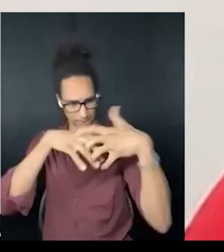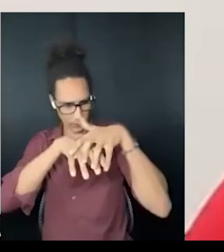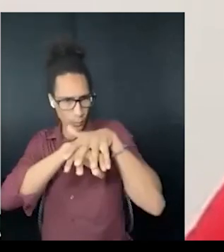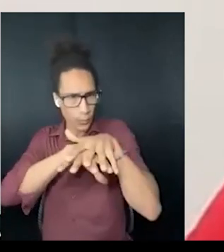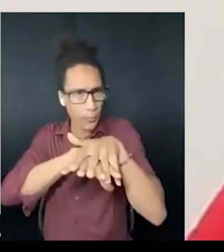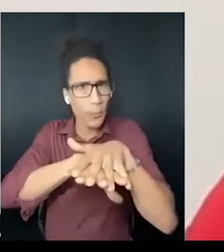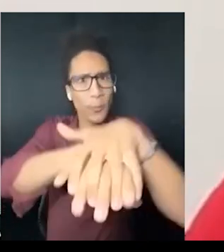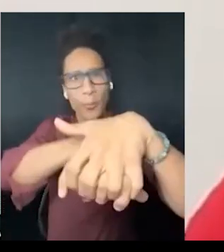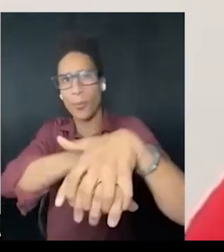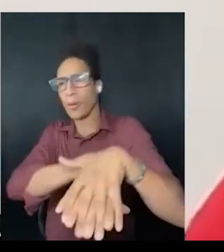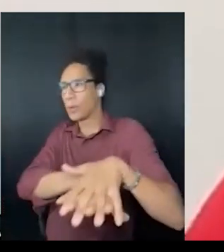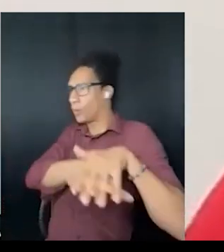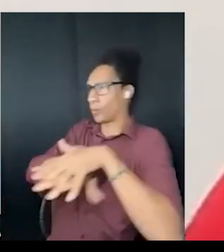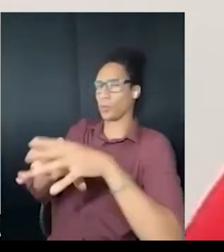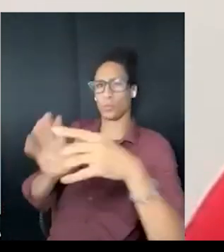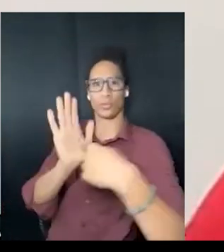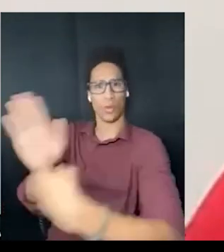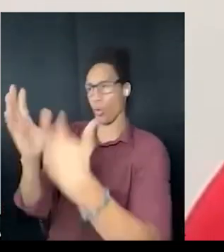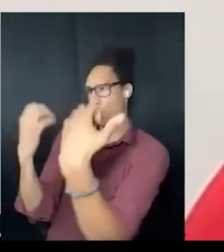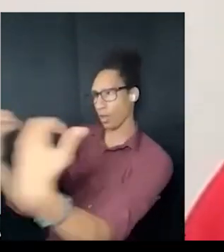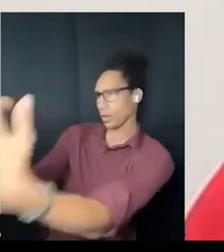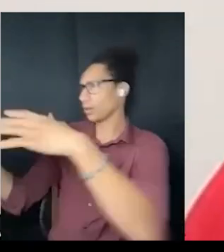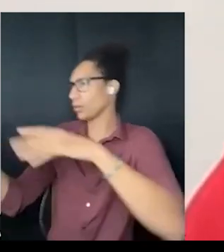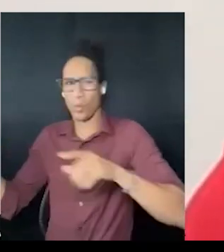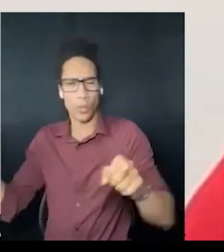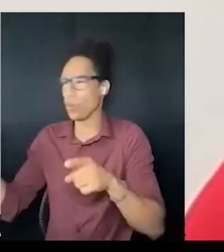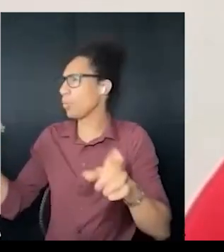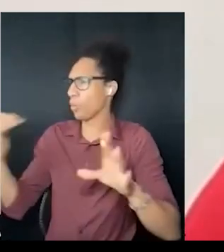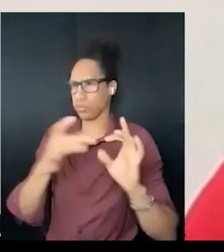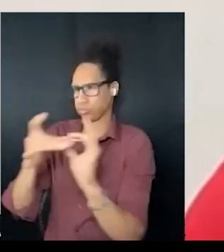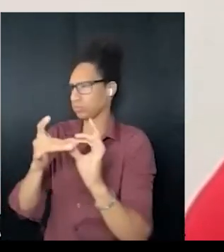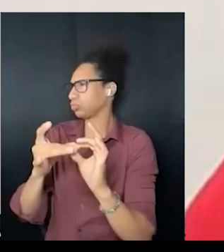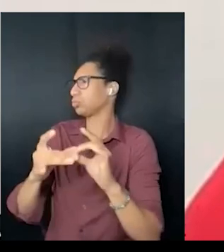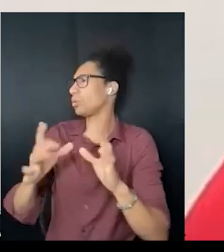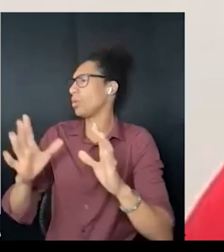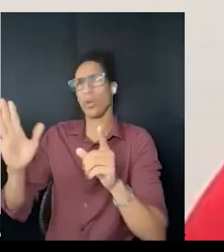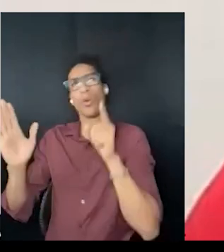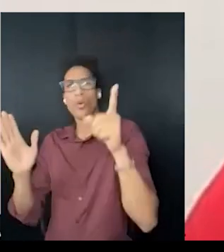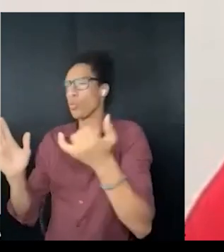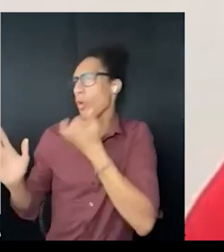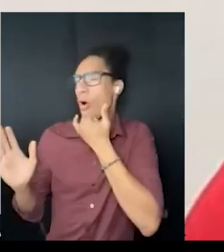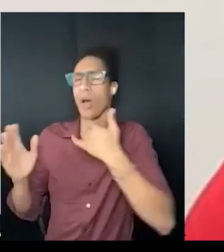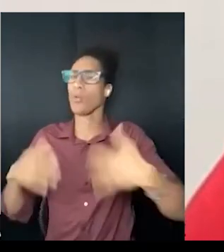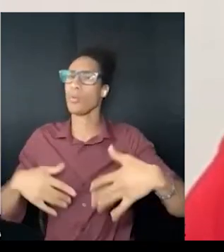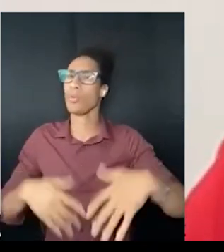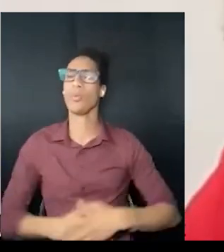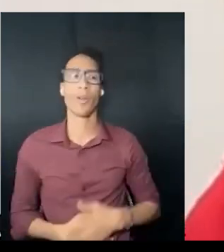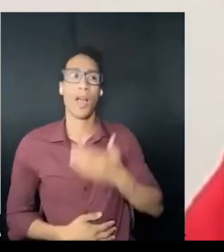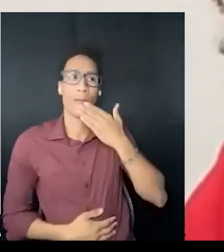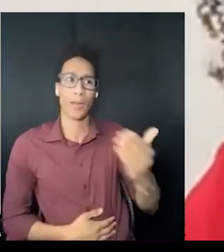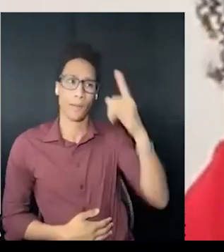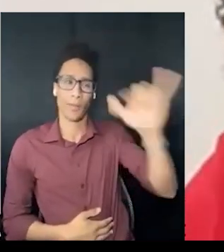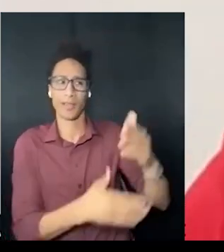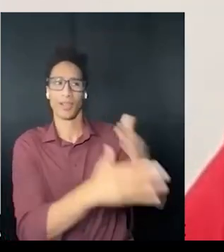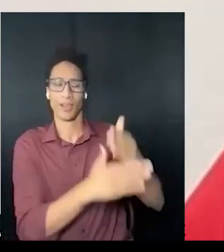spaces into one. Chad, so welcome again. I'm going to ask you about, at the